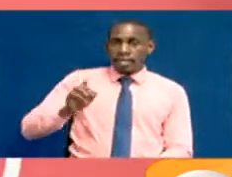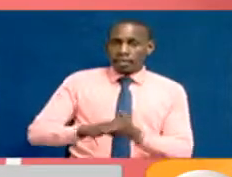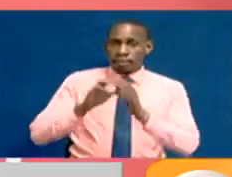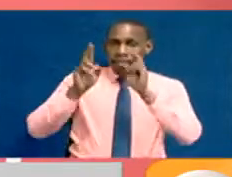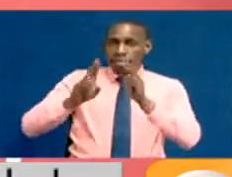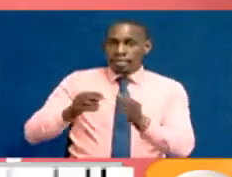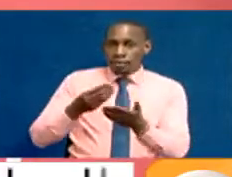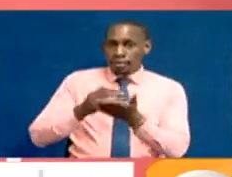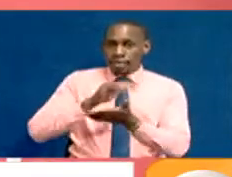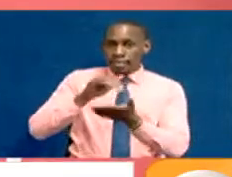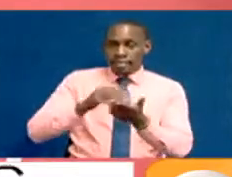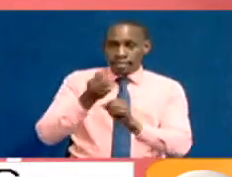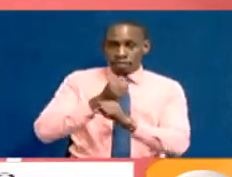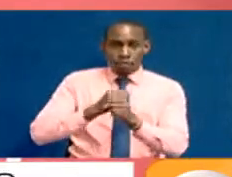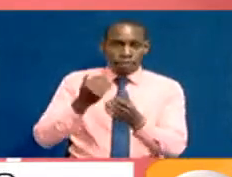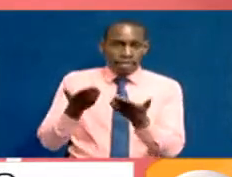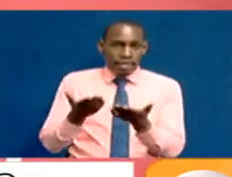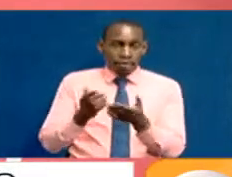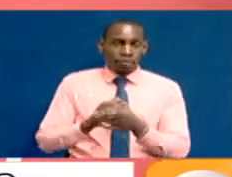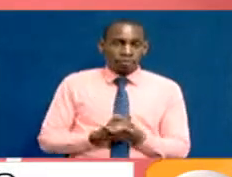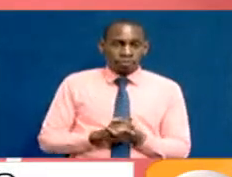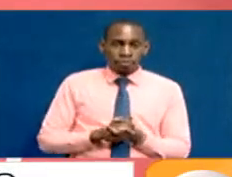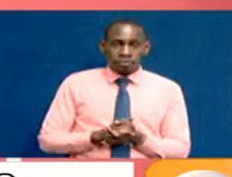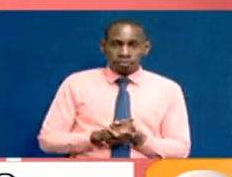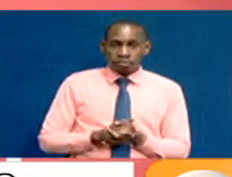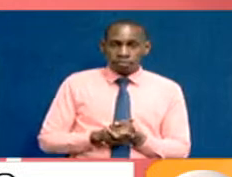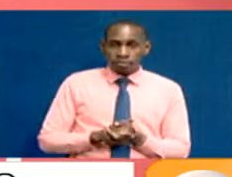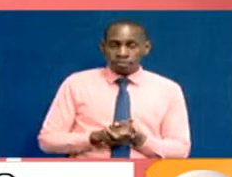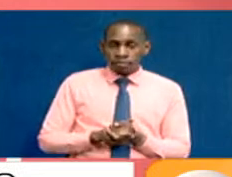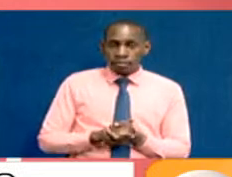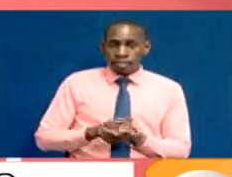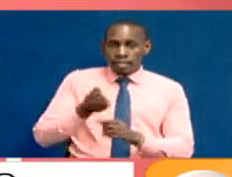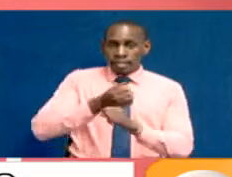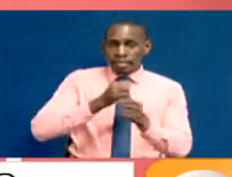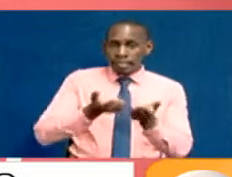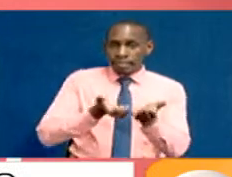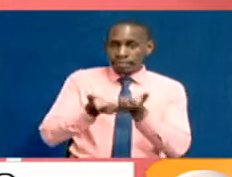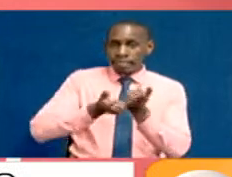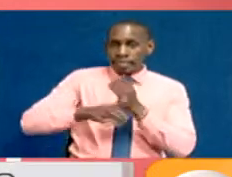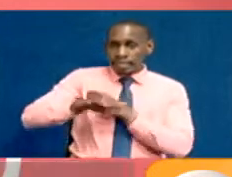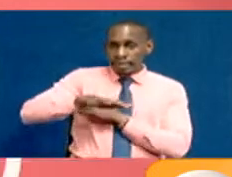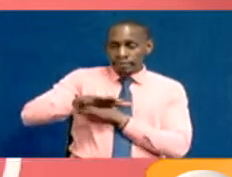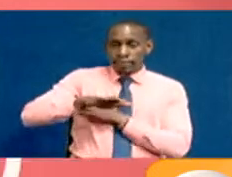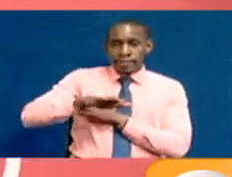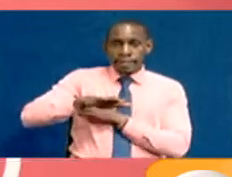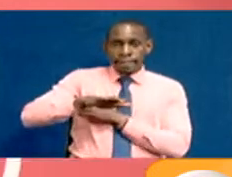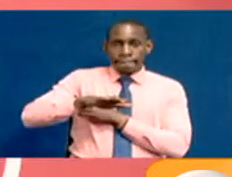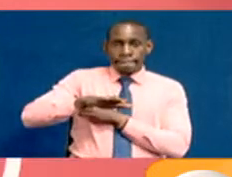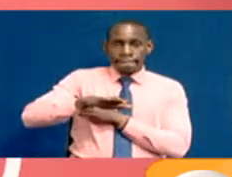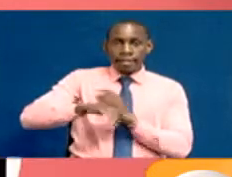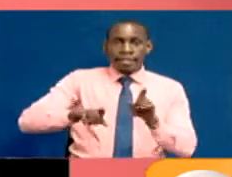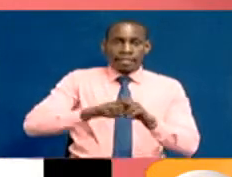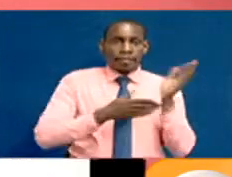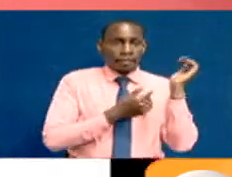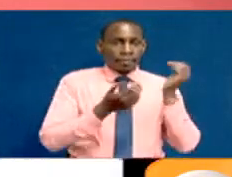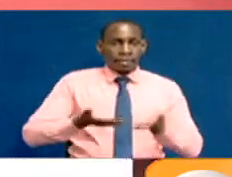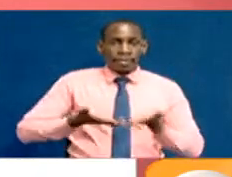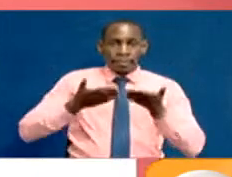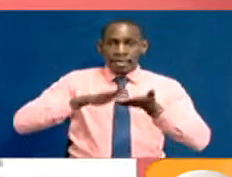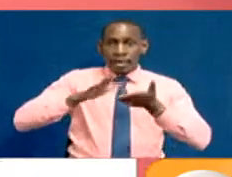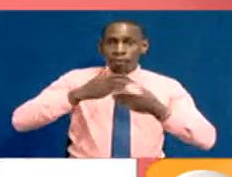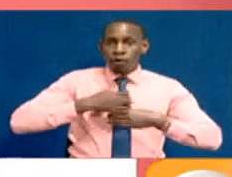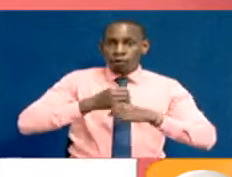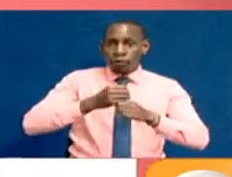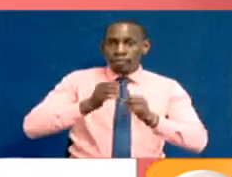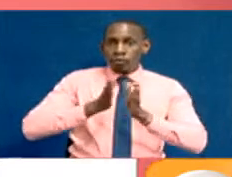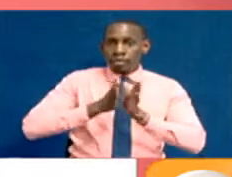been designed as an efficient and predictable business environment, which we expect to give more confidence